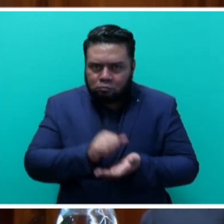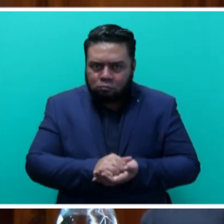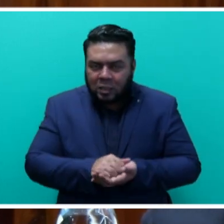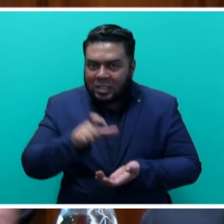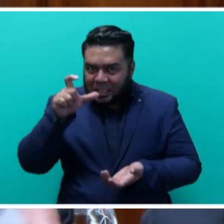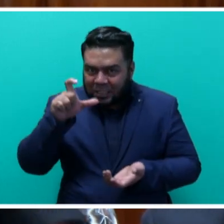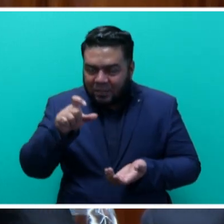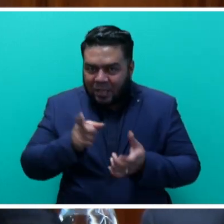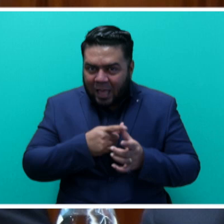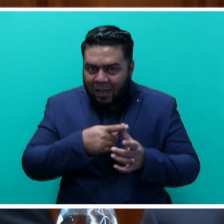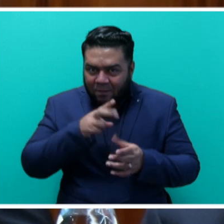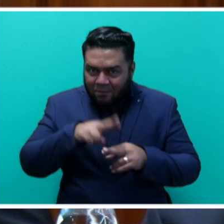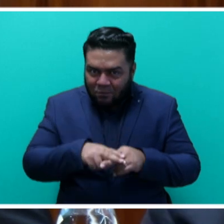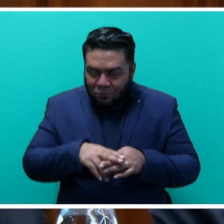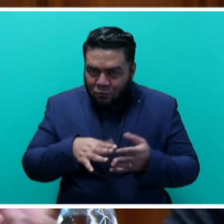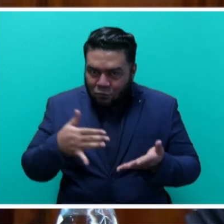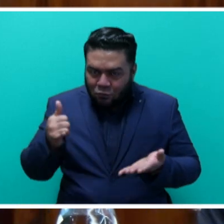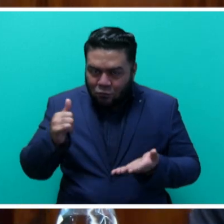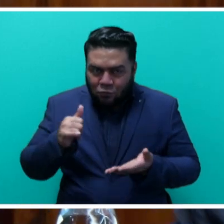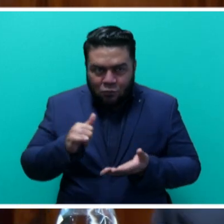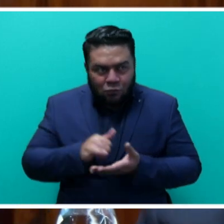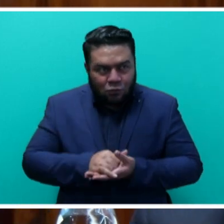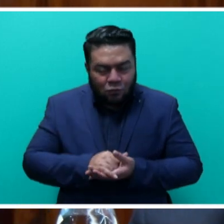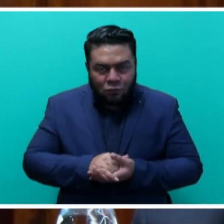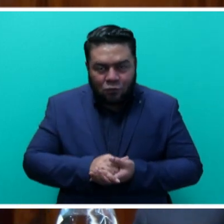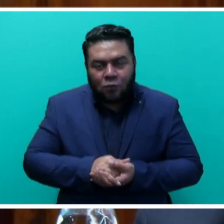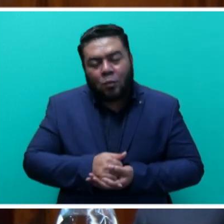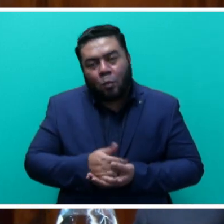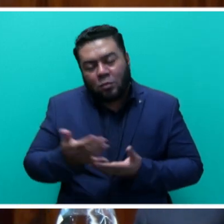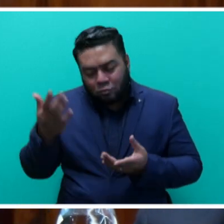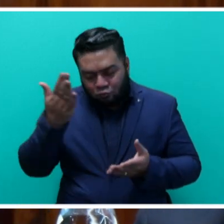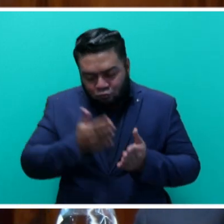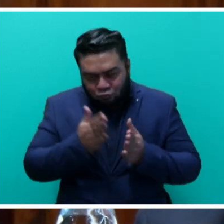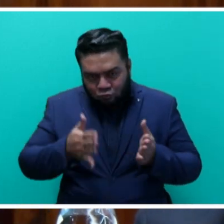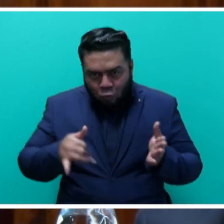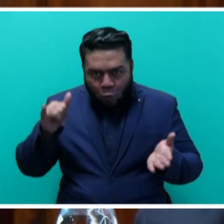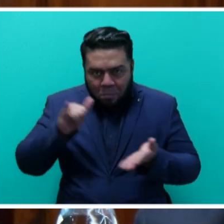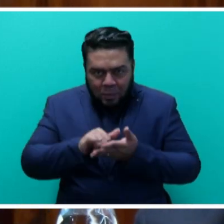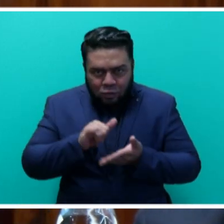of Fiji, underscoring the importance of rigorous maintenance and operational standards.